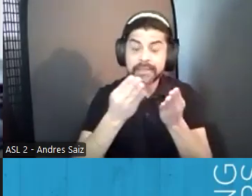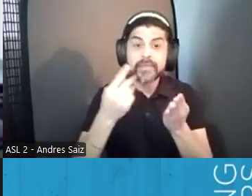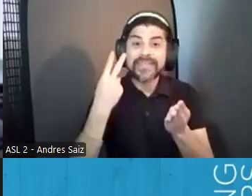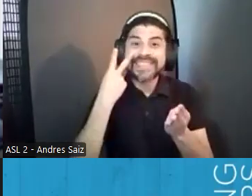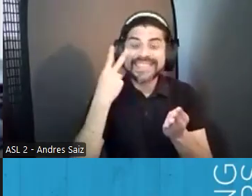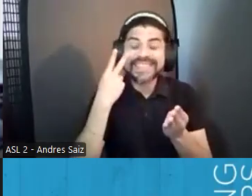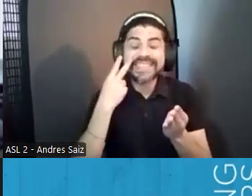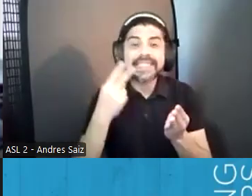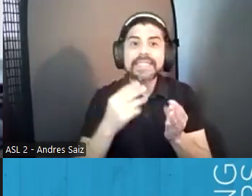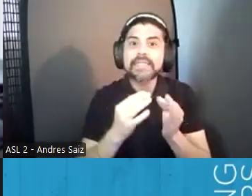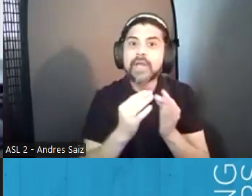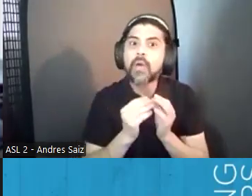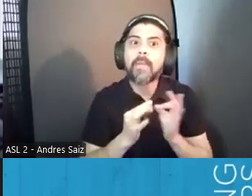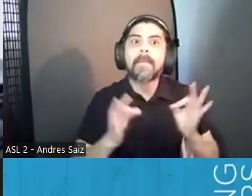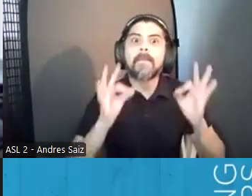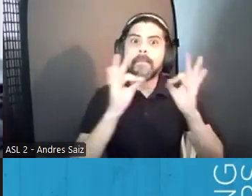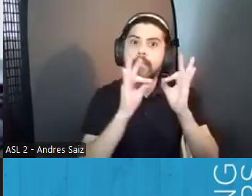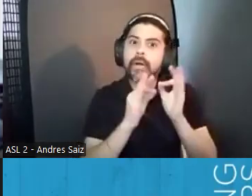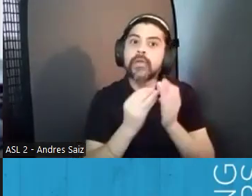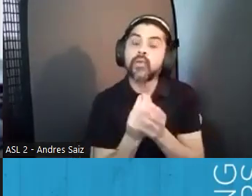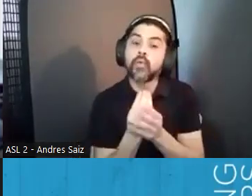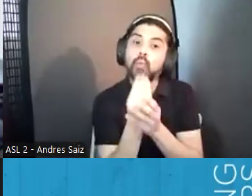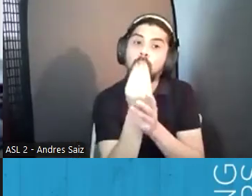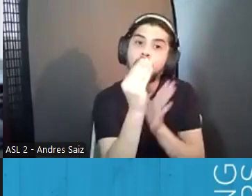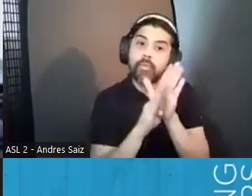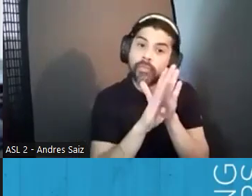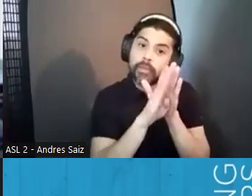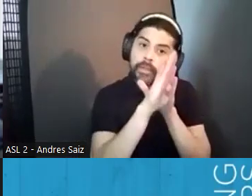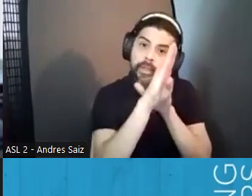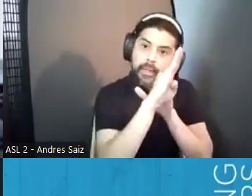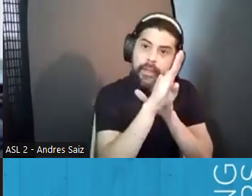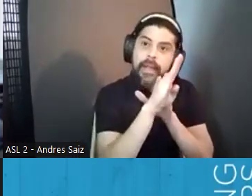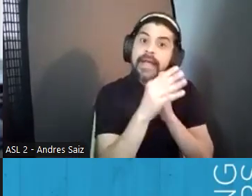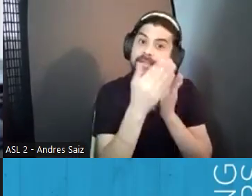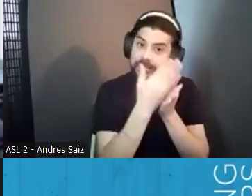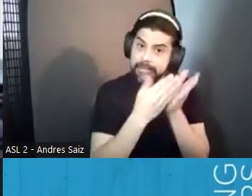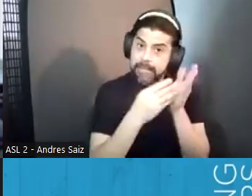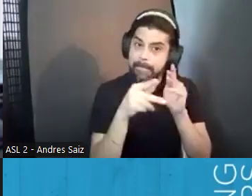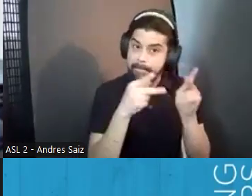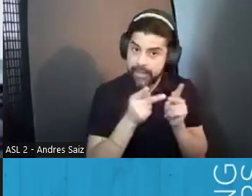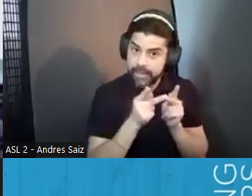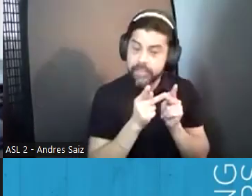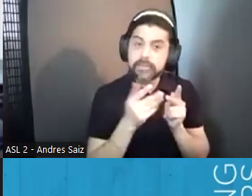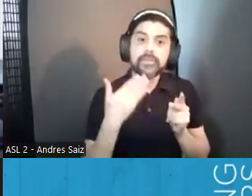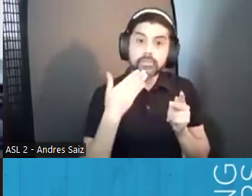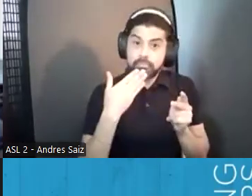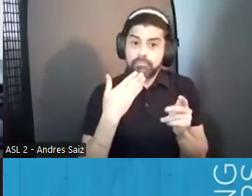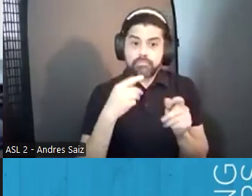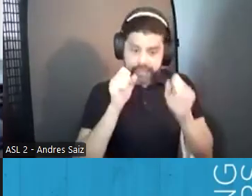growth, both to your point, based on the need, and in some places intentional growth, right, with our home and community-based